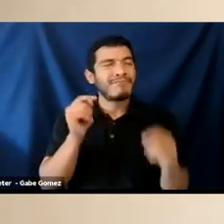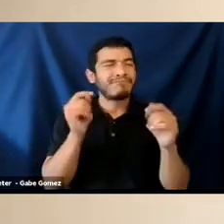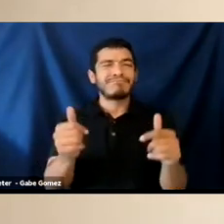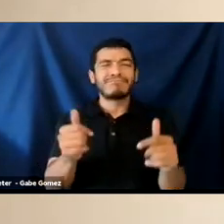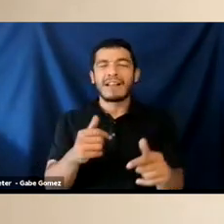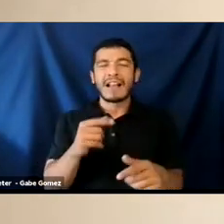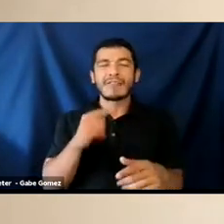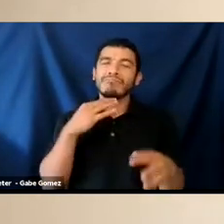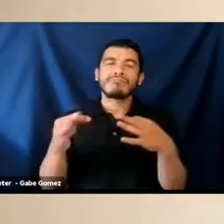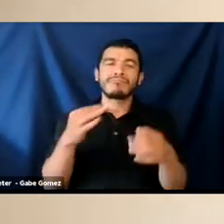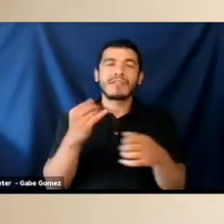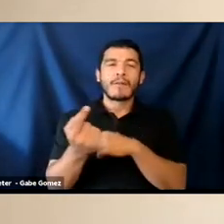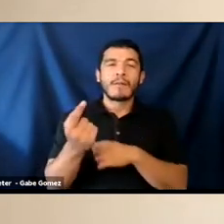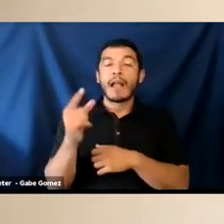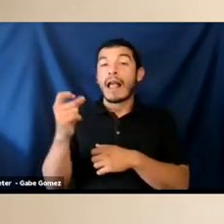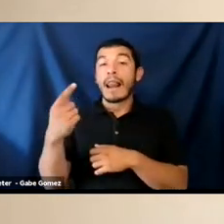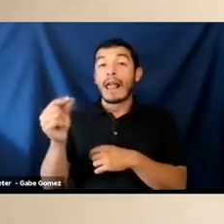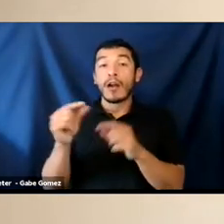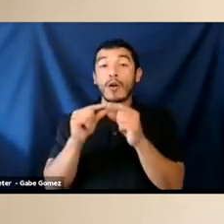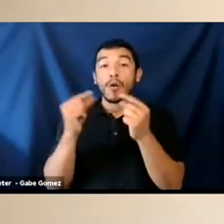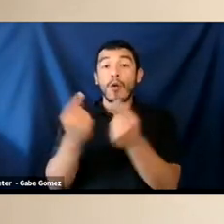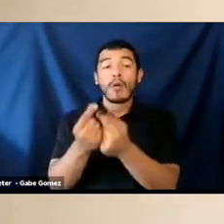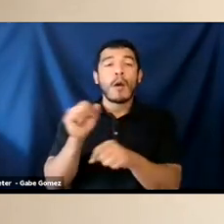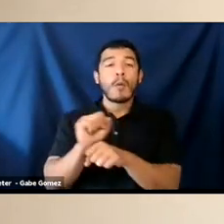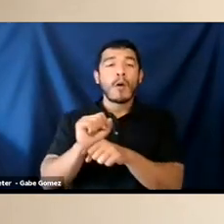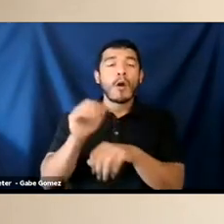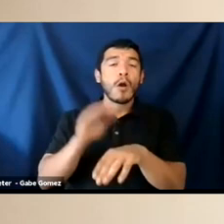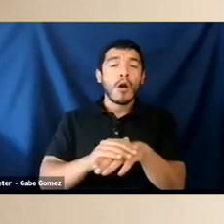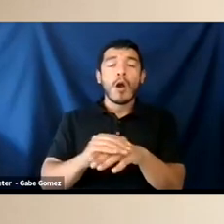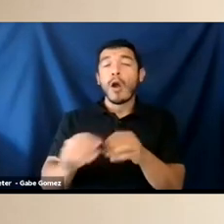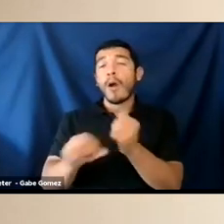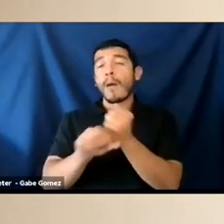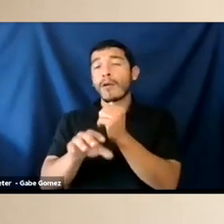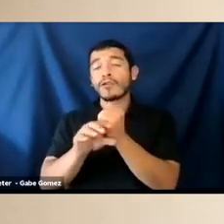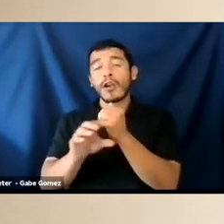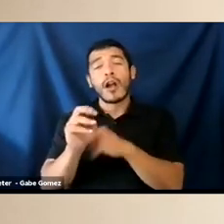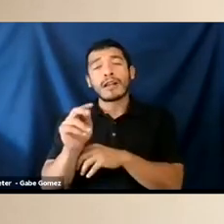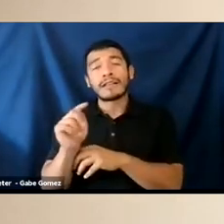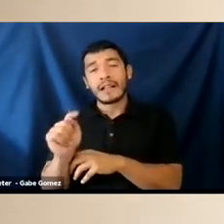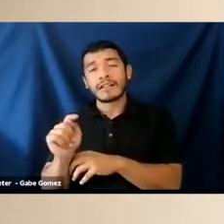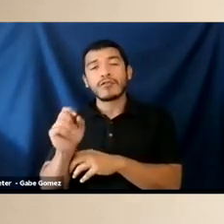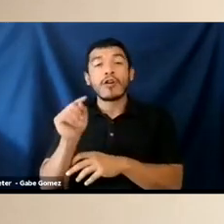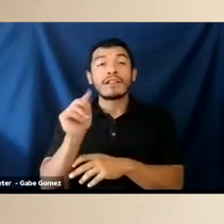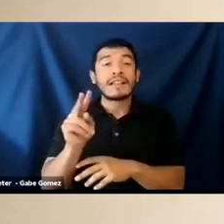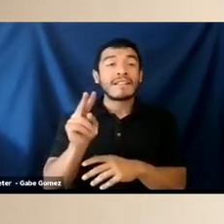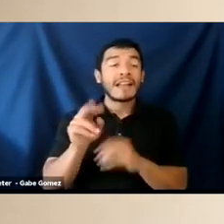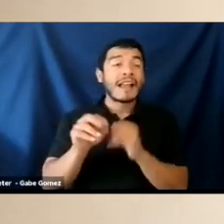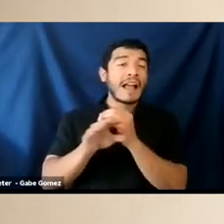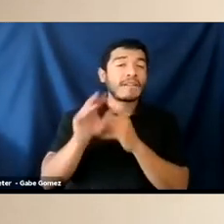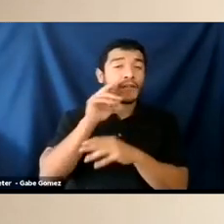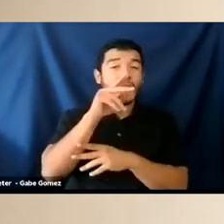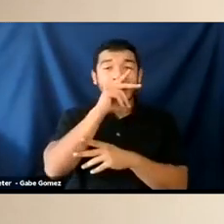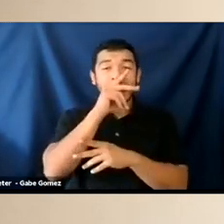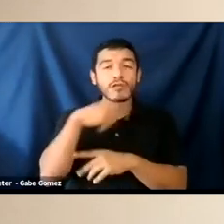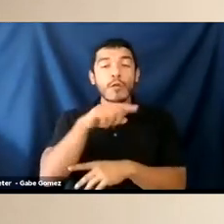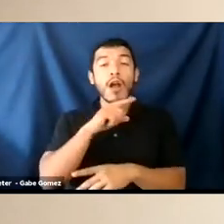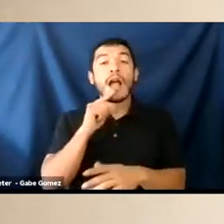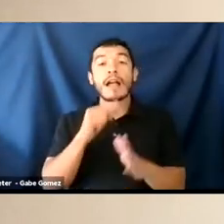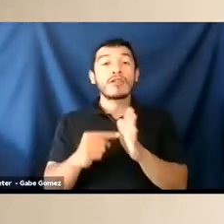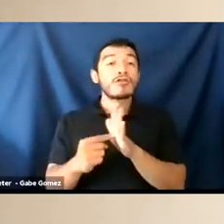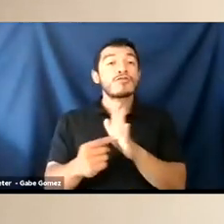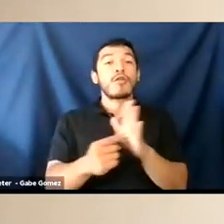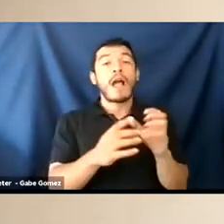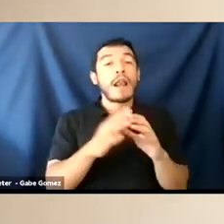everyone, LEGO Group works on commercial content, so TV ads for kids, where we're actually showing a lot of